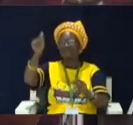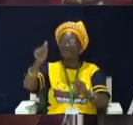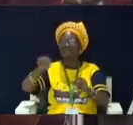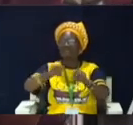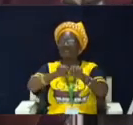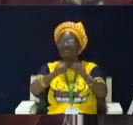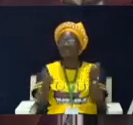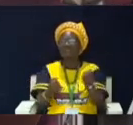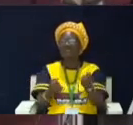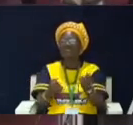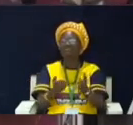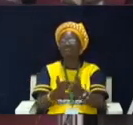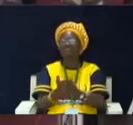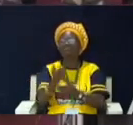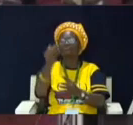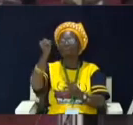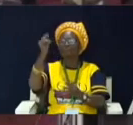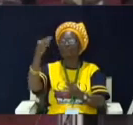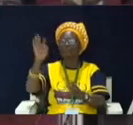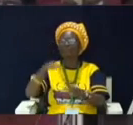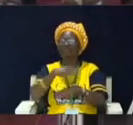that of our Master.